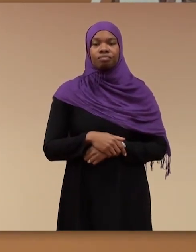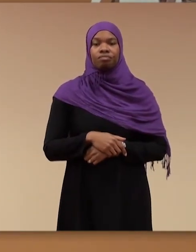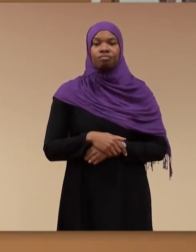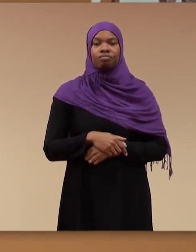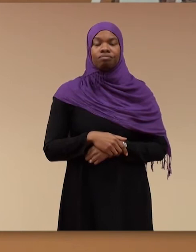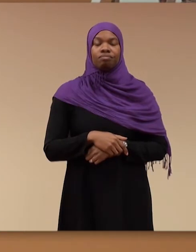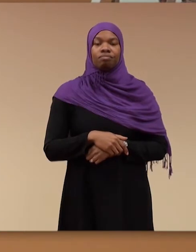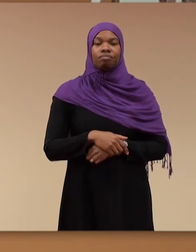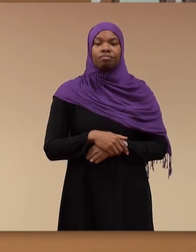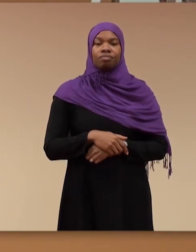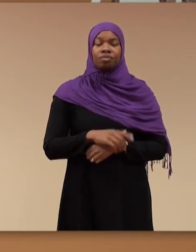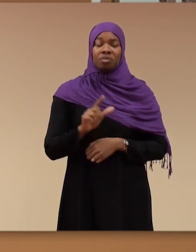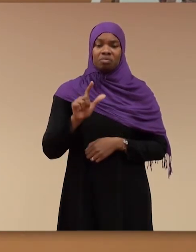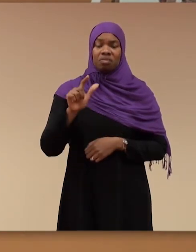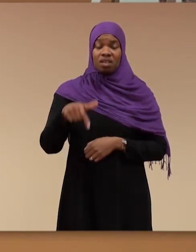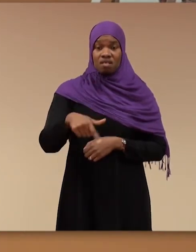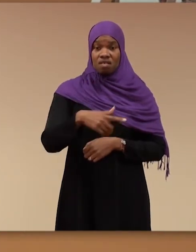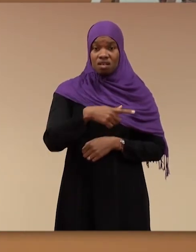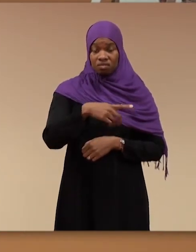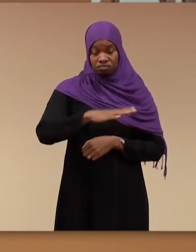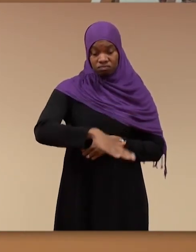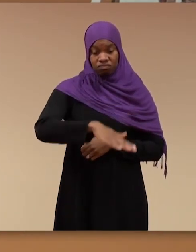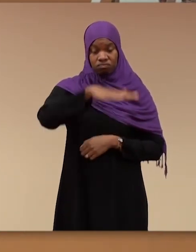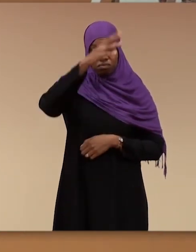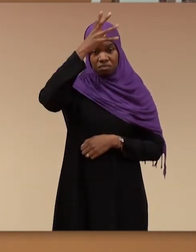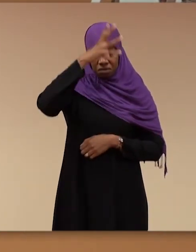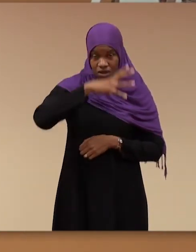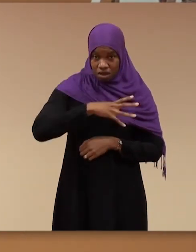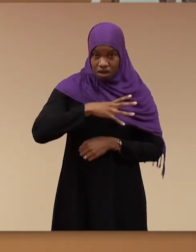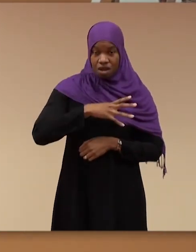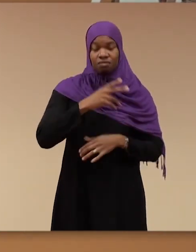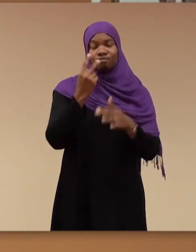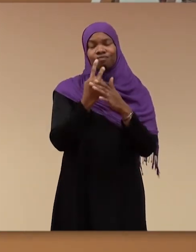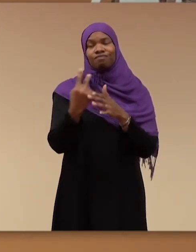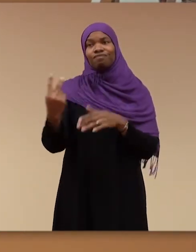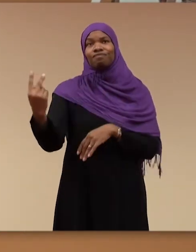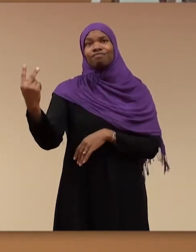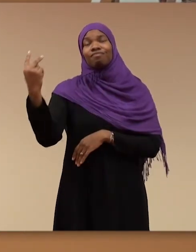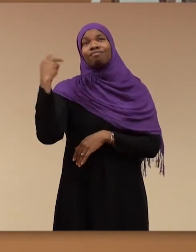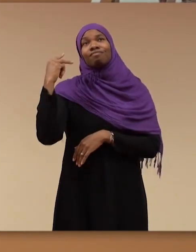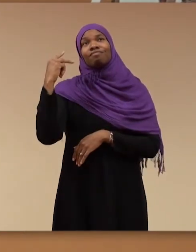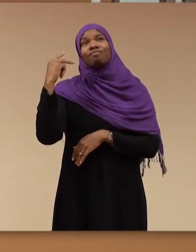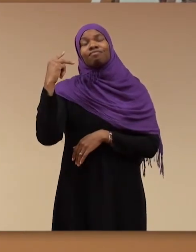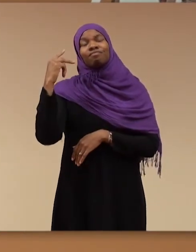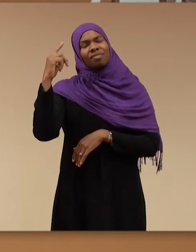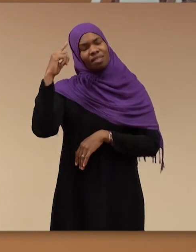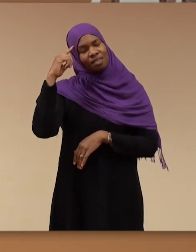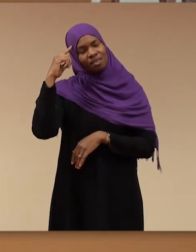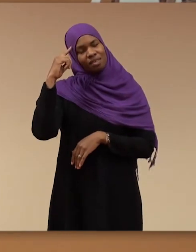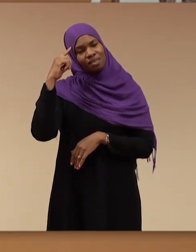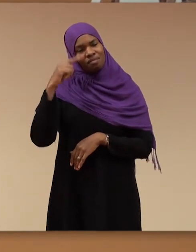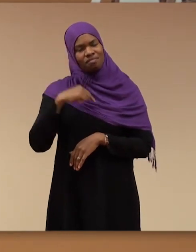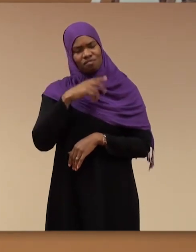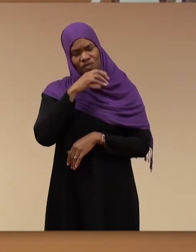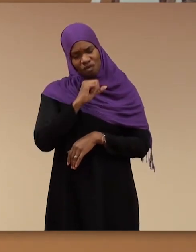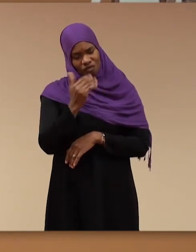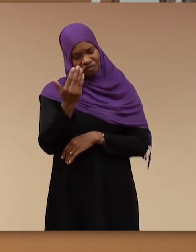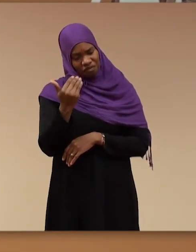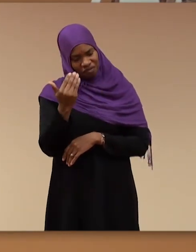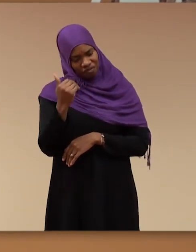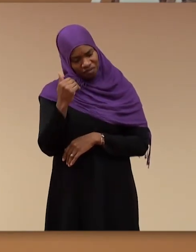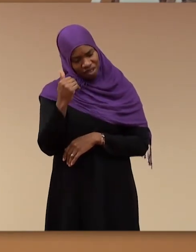was a boy, when he was a lad, when he was a teenager at age 15. He reminisced on that